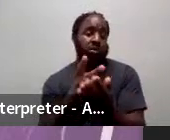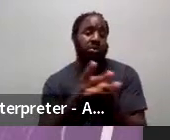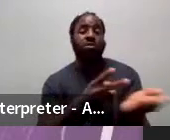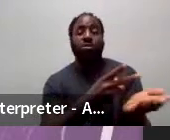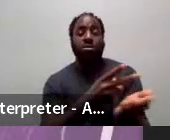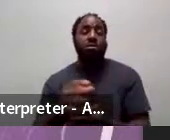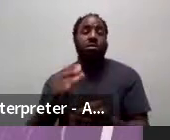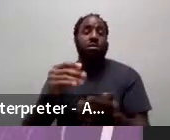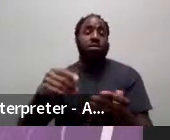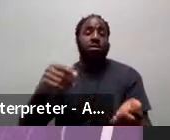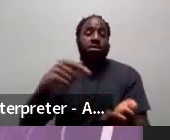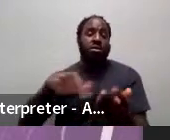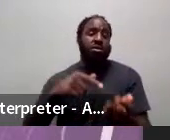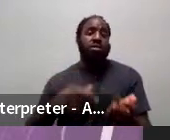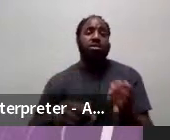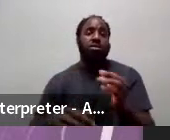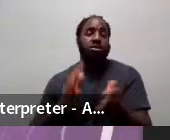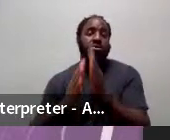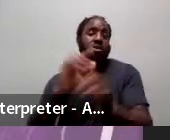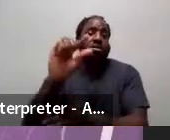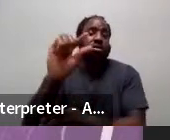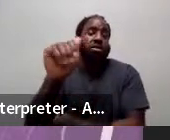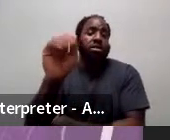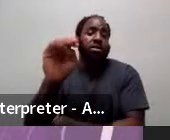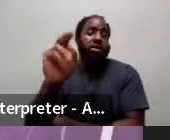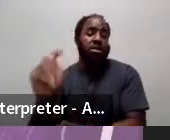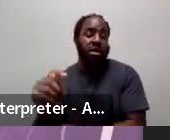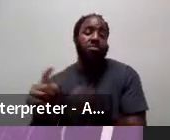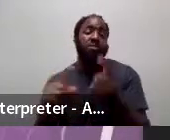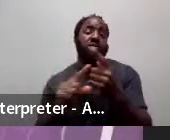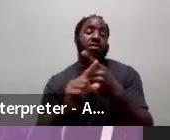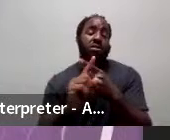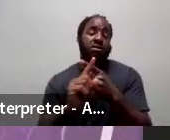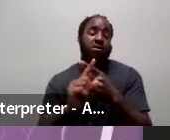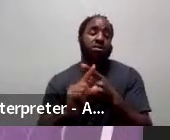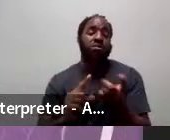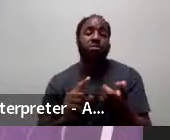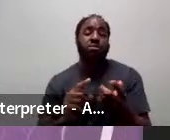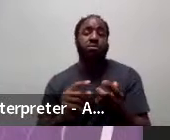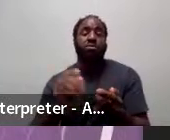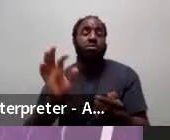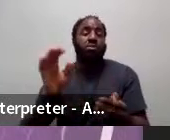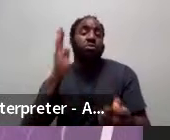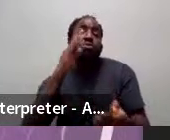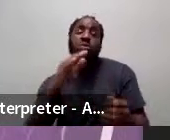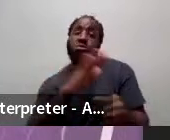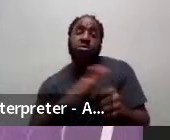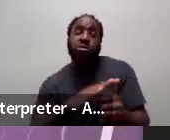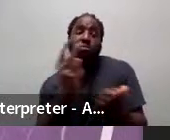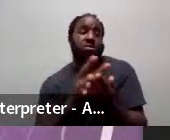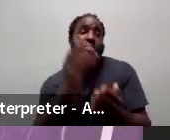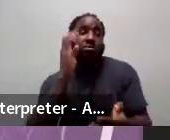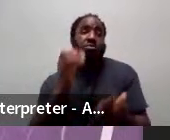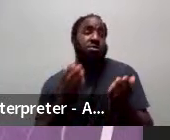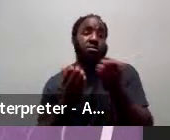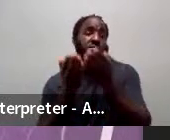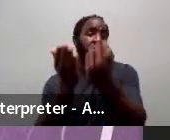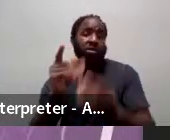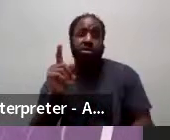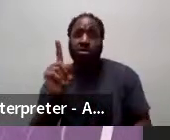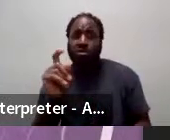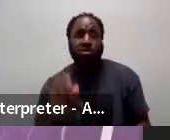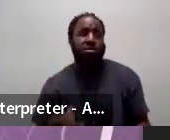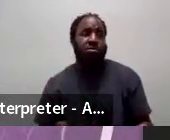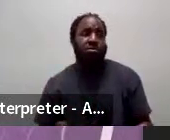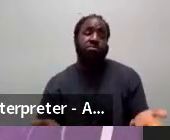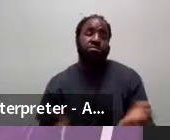kind of run the gamut, to be honest, from saying, will enough parking to be provided to concerns about too much parking. I